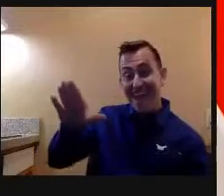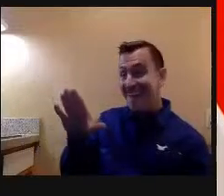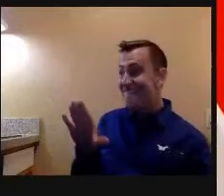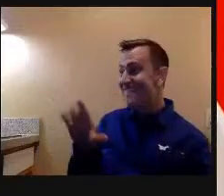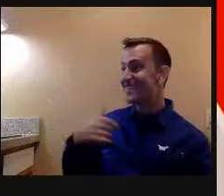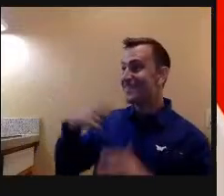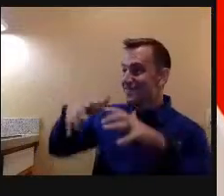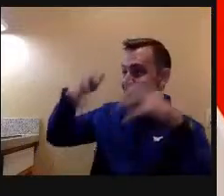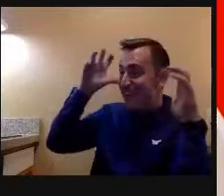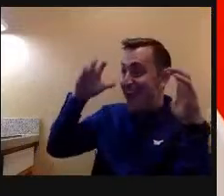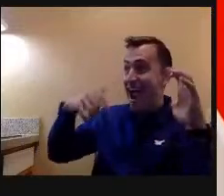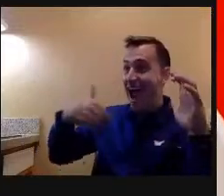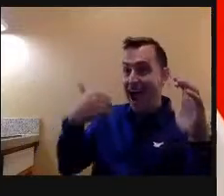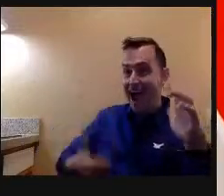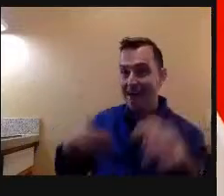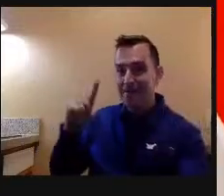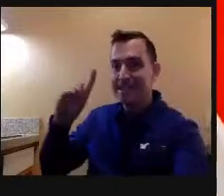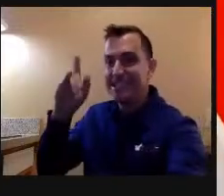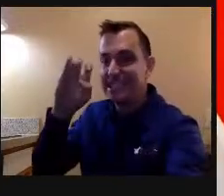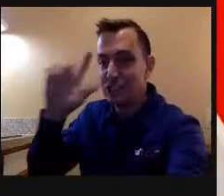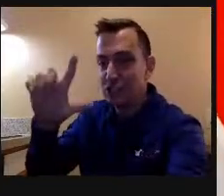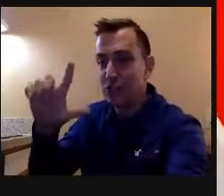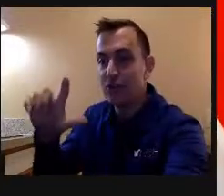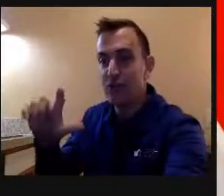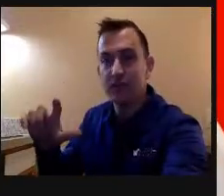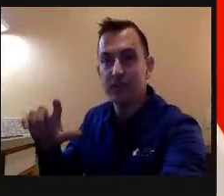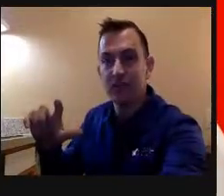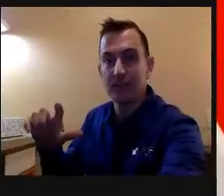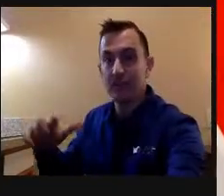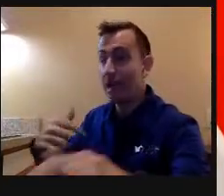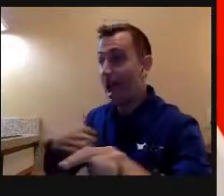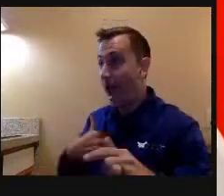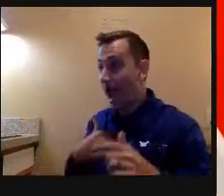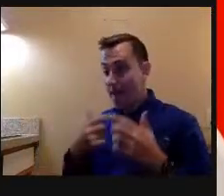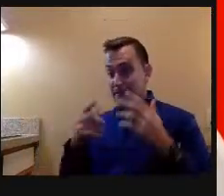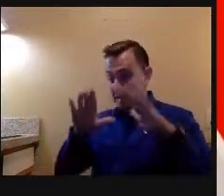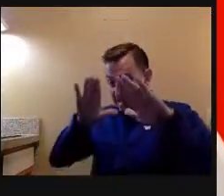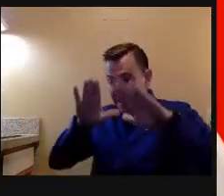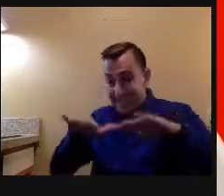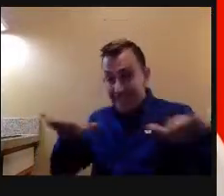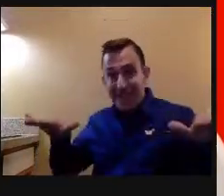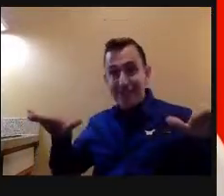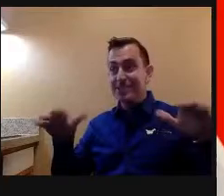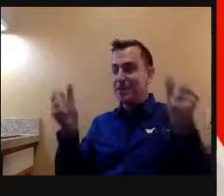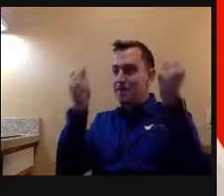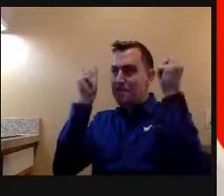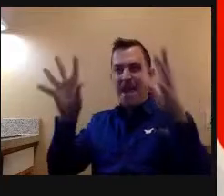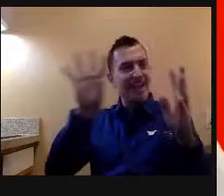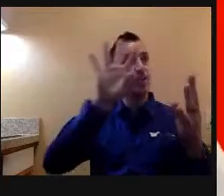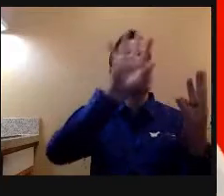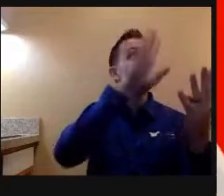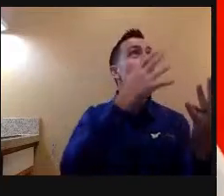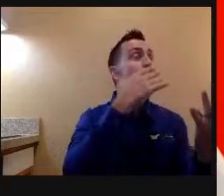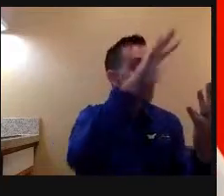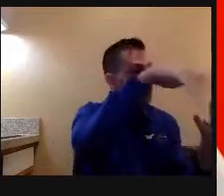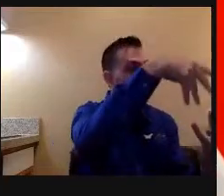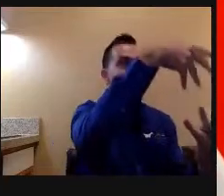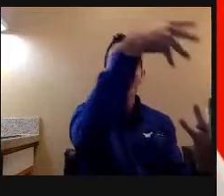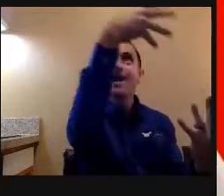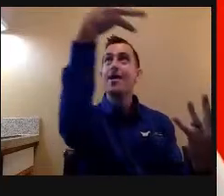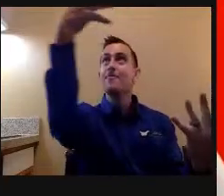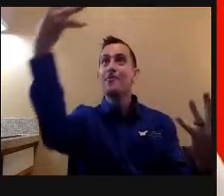it's me, Digit Galore. Listen, I'm on my way to the Kids Grinch Virtual Rainbow Ranch for a fun day